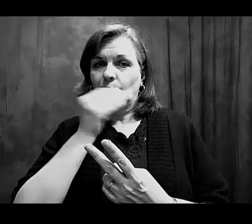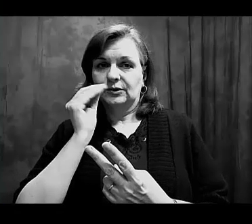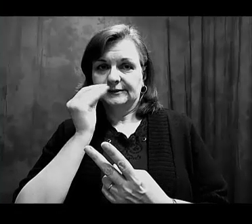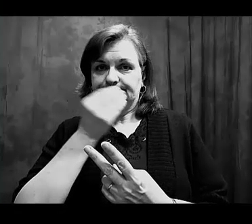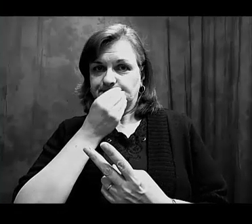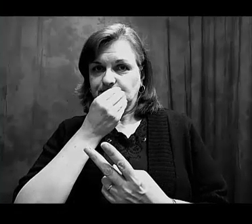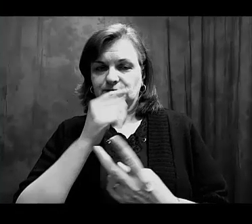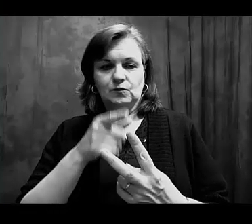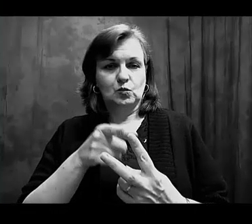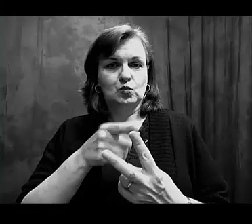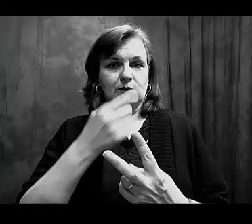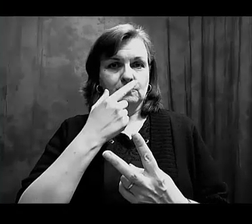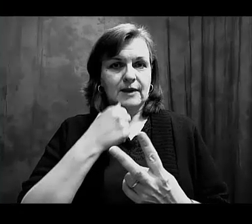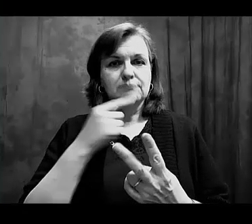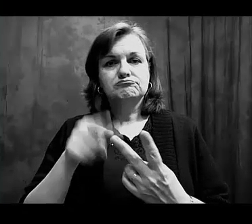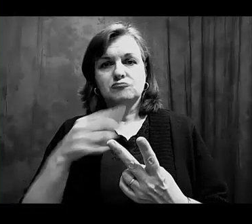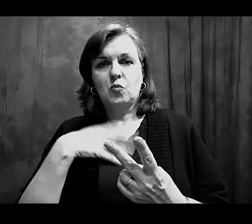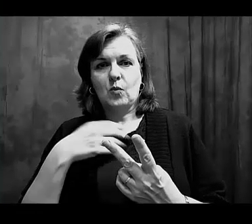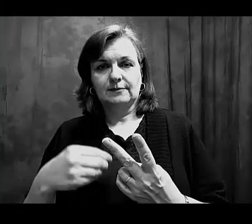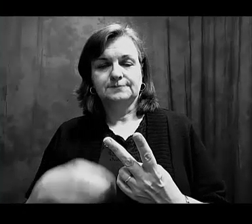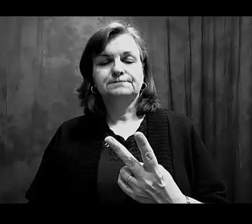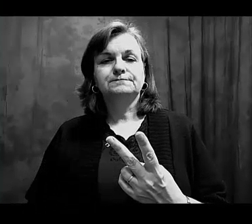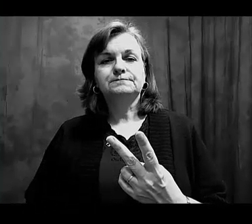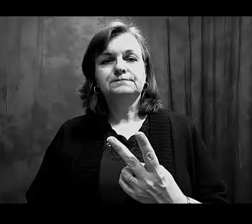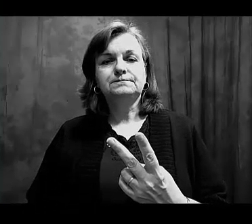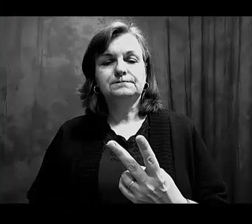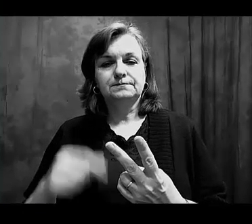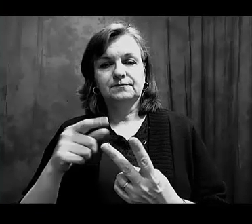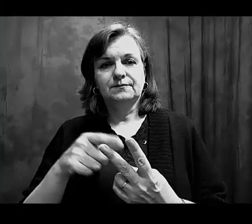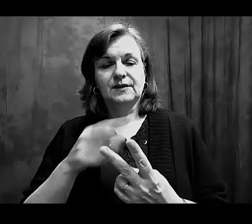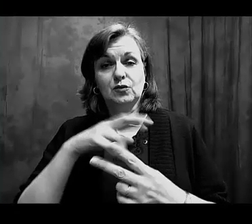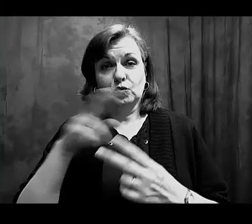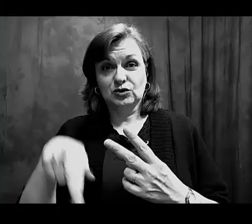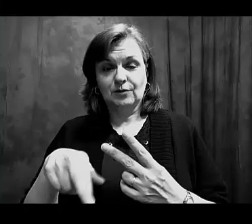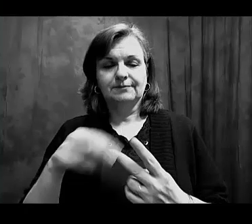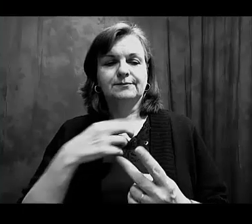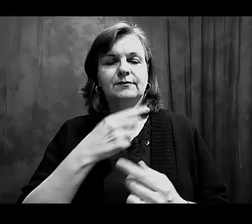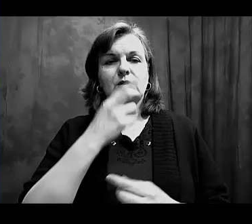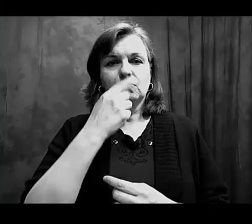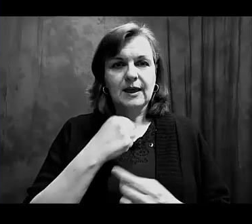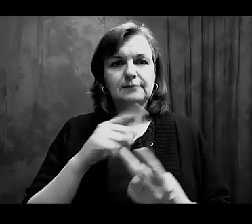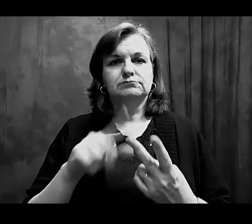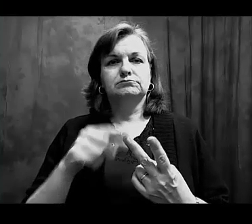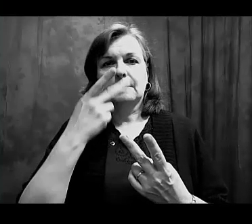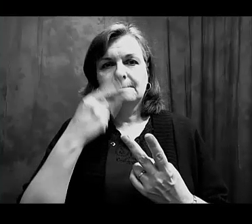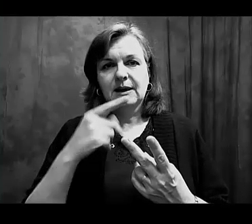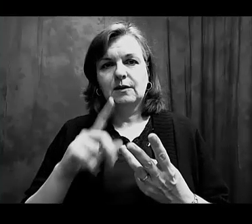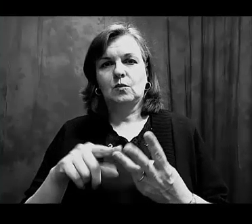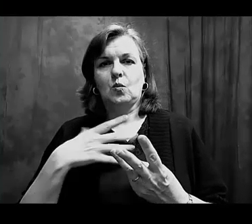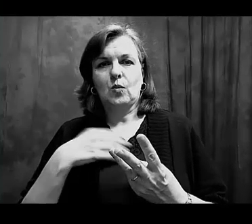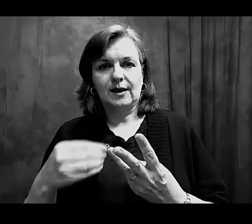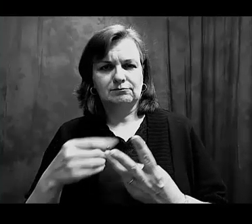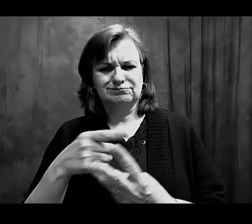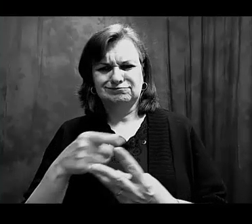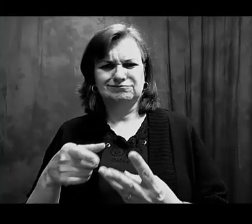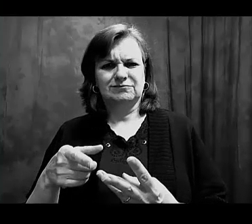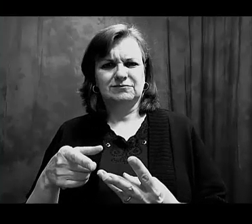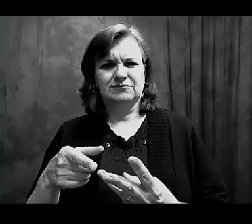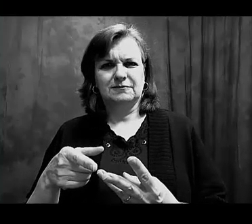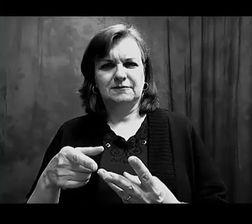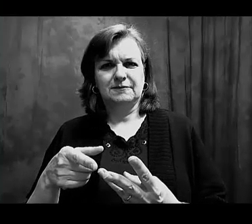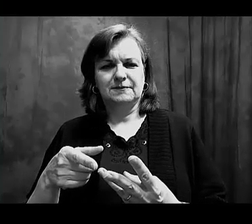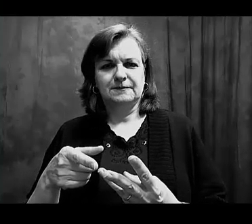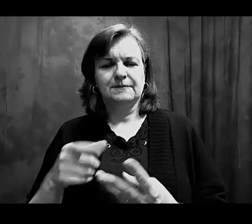ago. Okay? So if you cross two flowers, one red and one